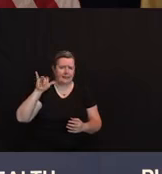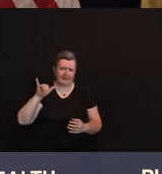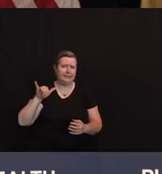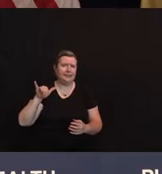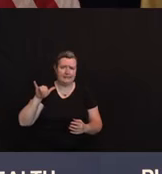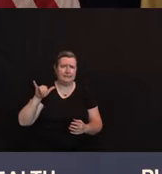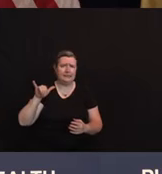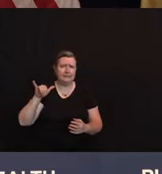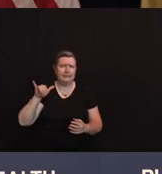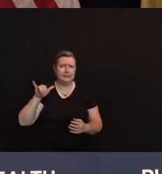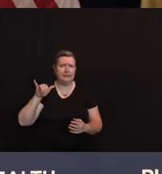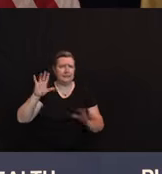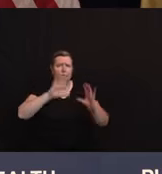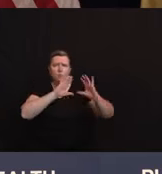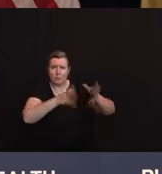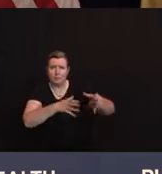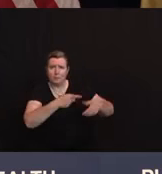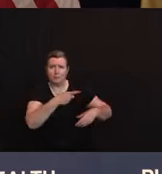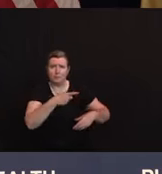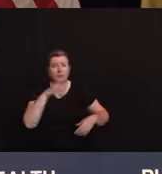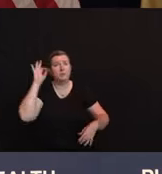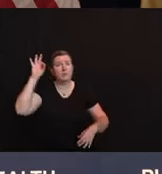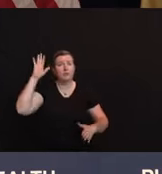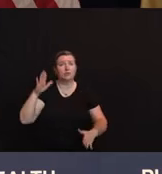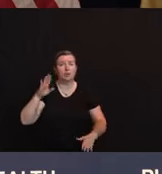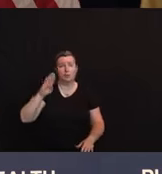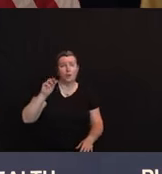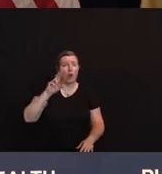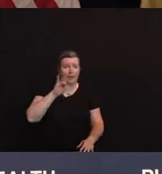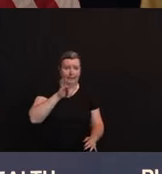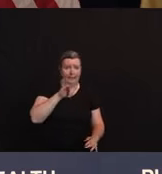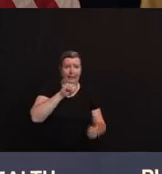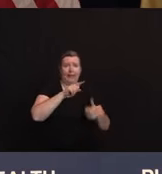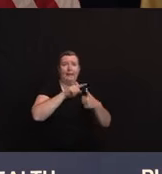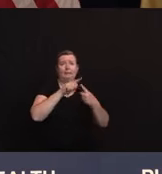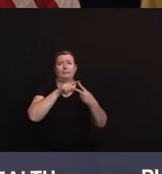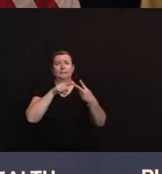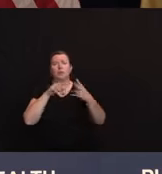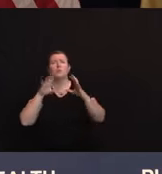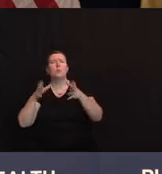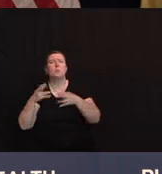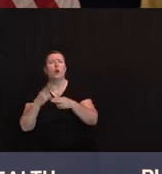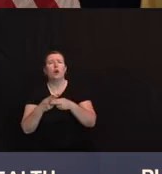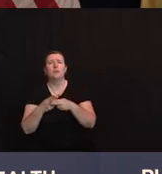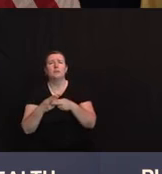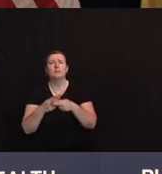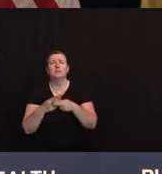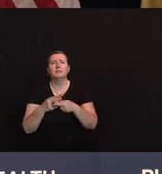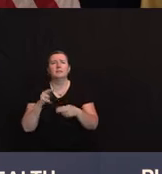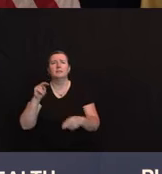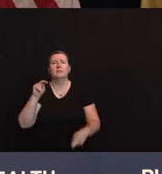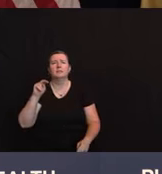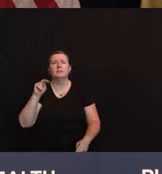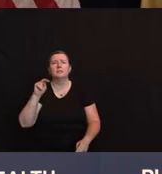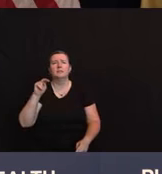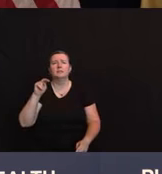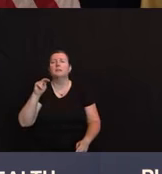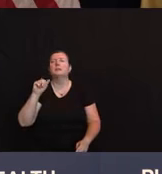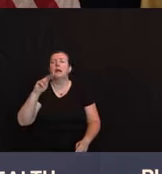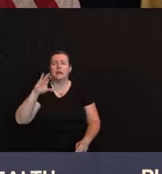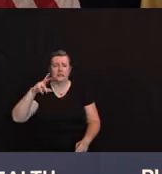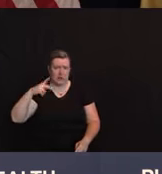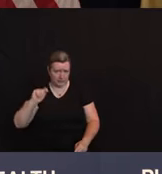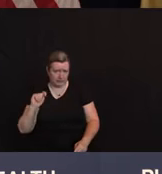15, Pastor Bartley and Nantucket have supplied 1,500 to 2,500 meals a week to